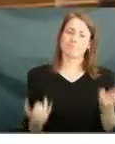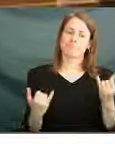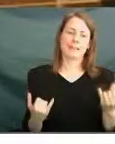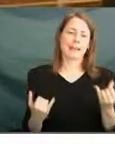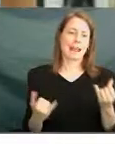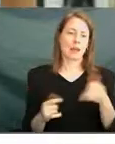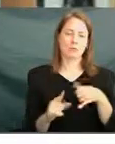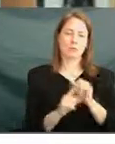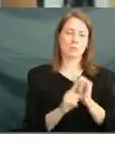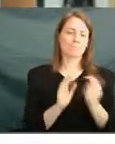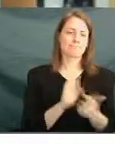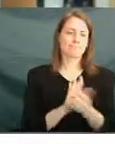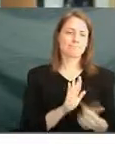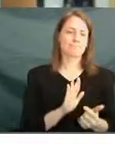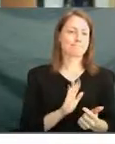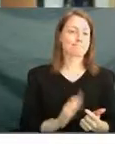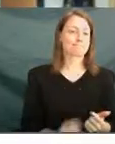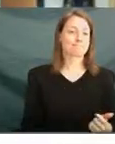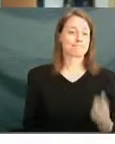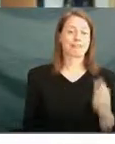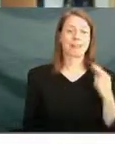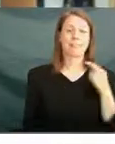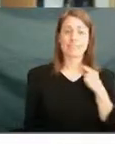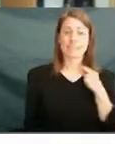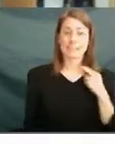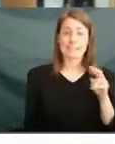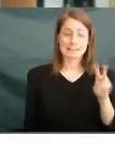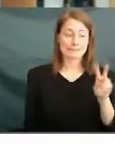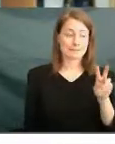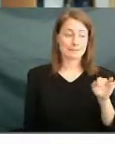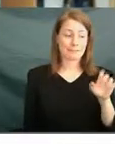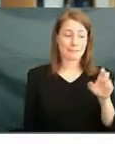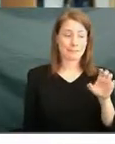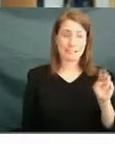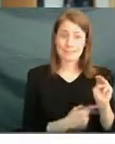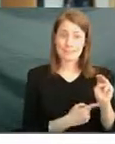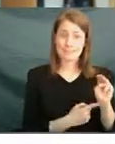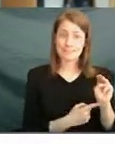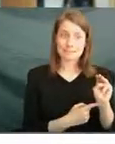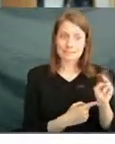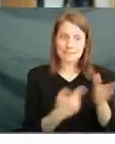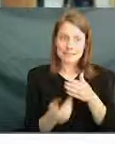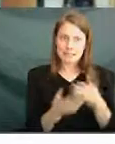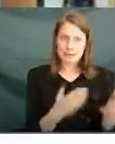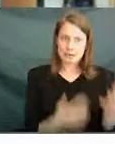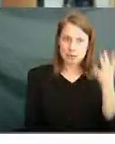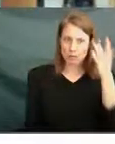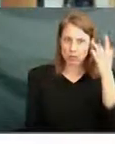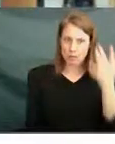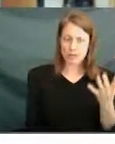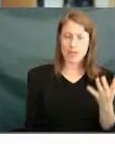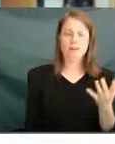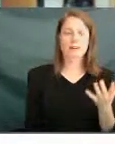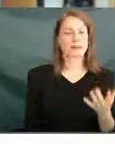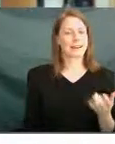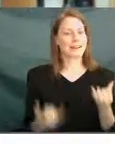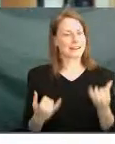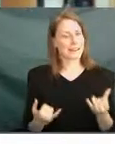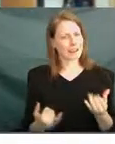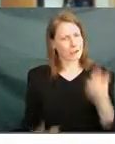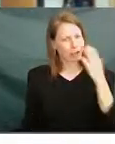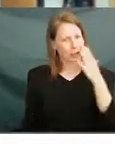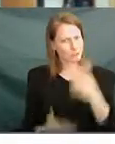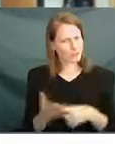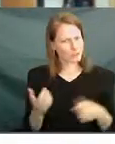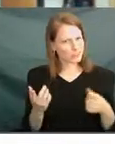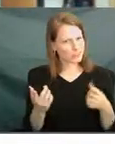I know what to do. There is someone that has made this program for us, and it works. It really works,